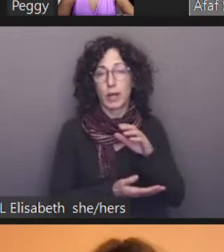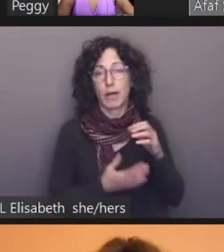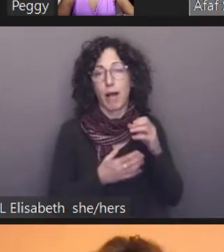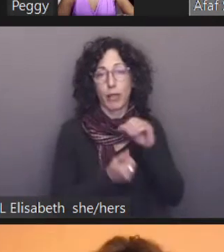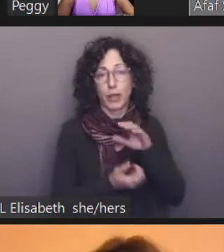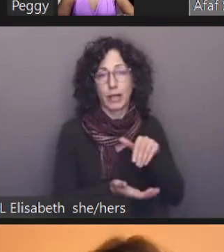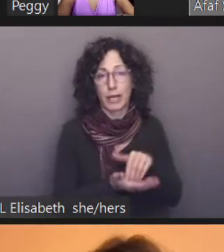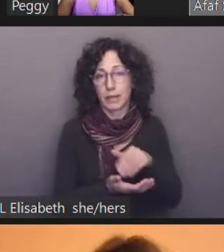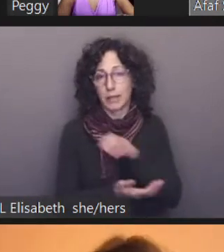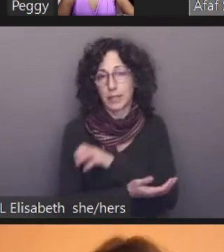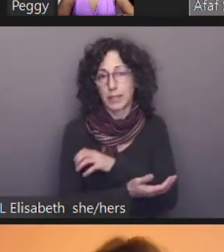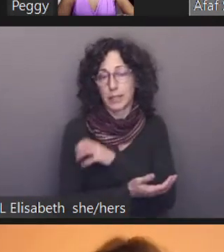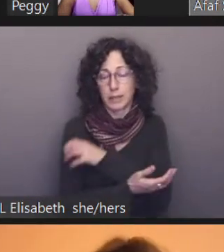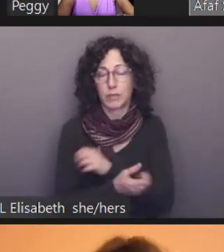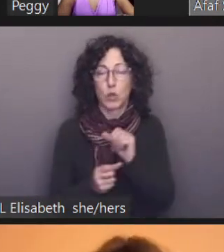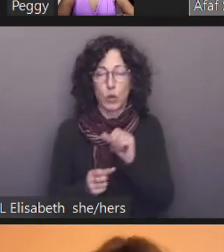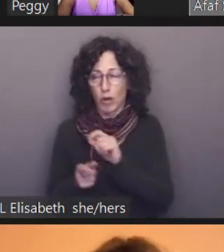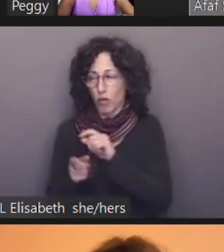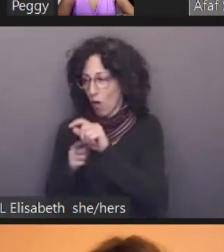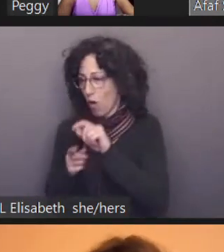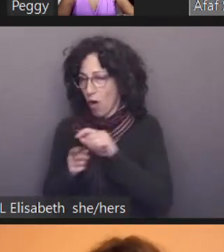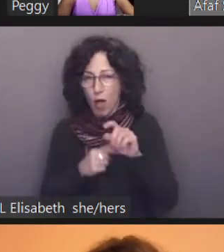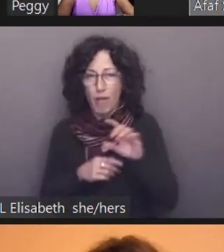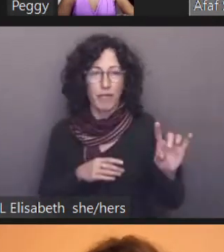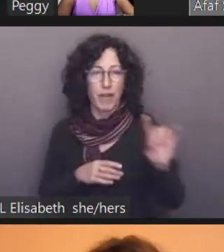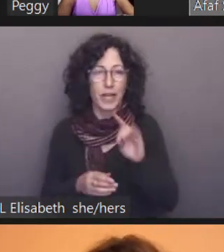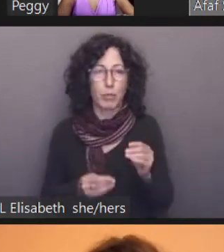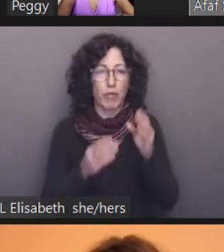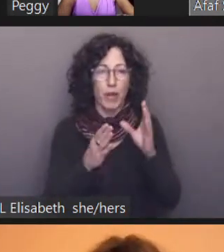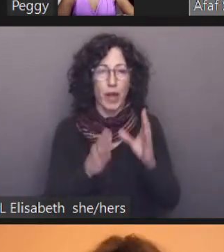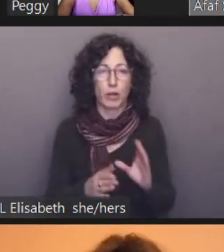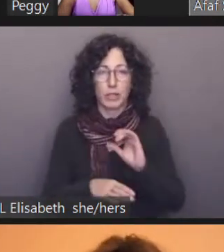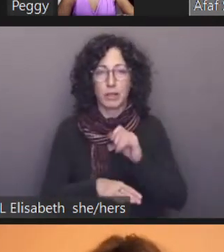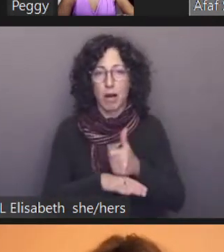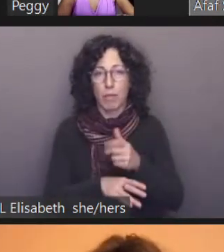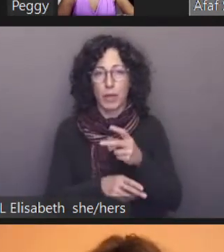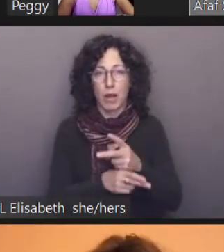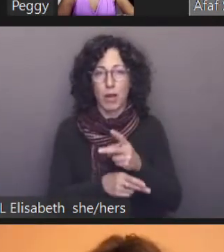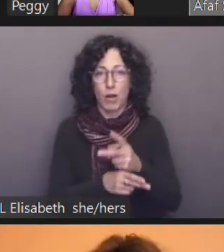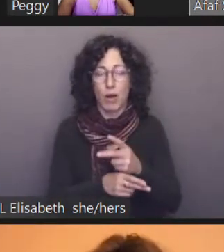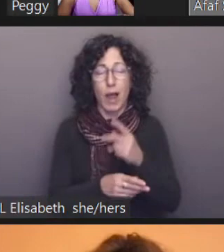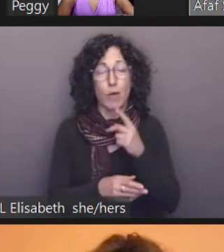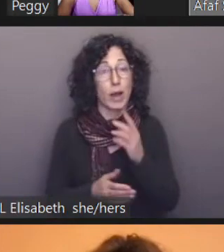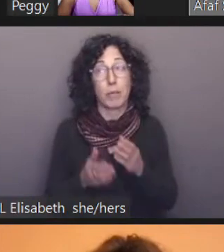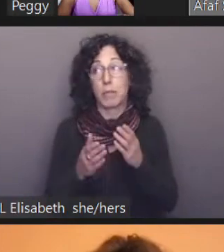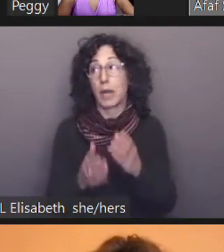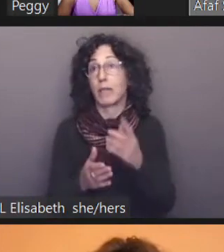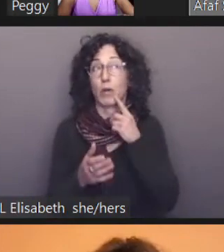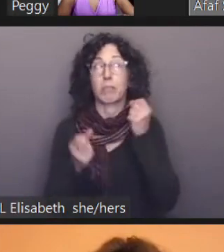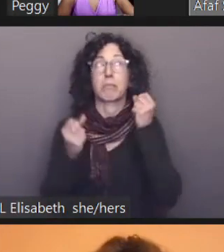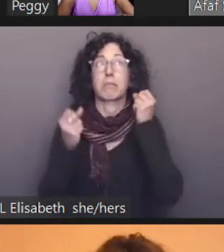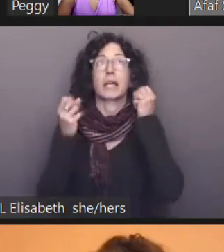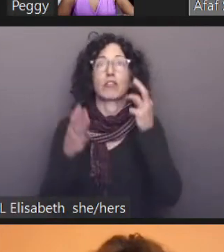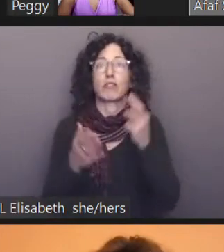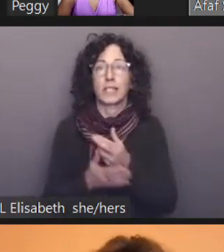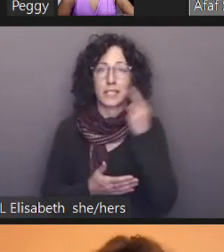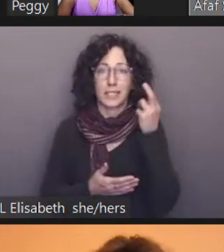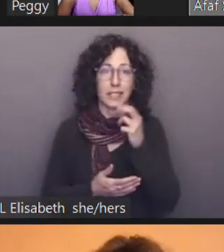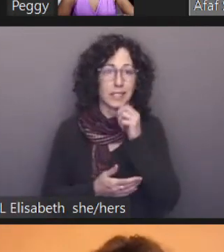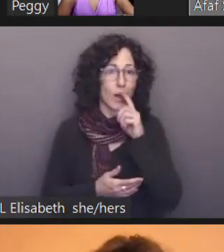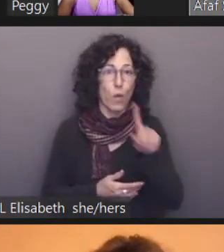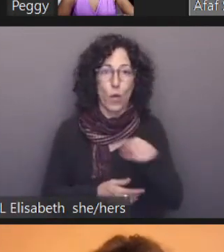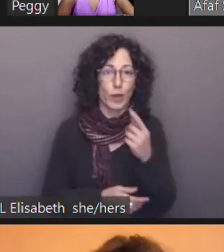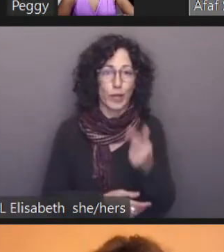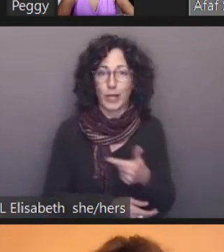call and find a provider with whom to establish care, which we recommend you do for multiple reasons besides this.